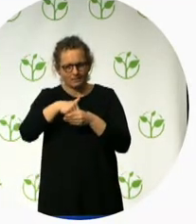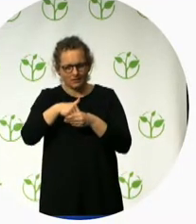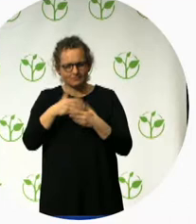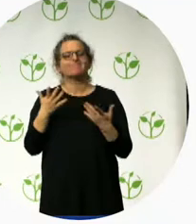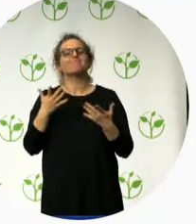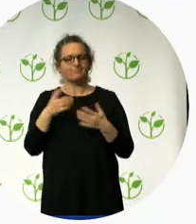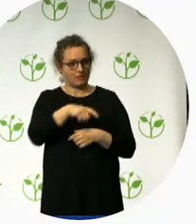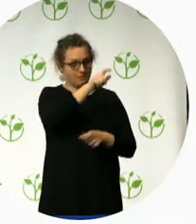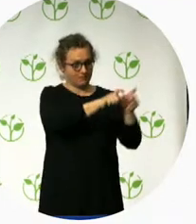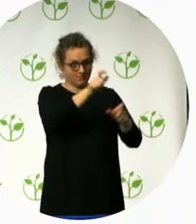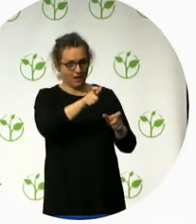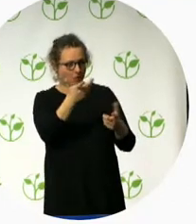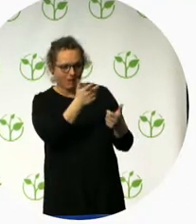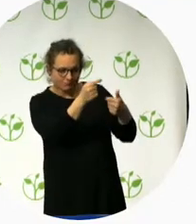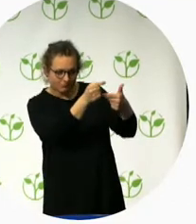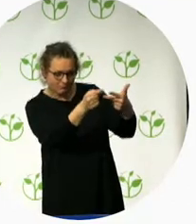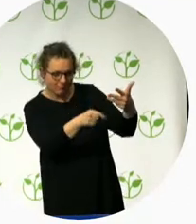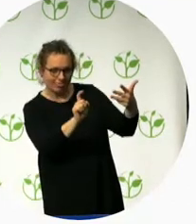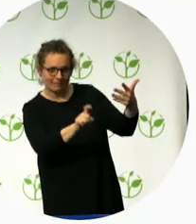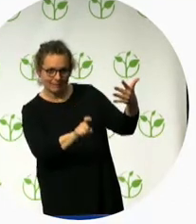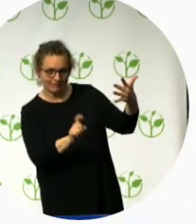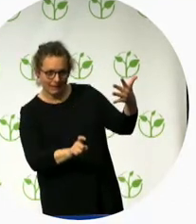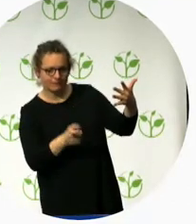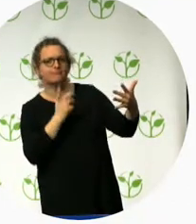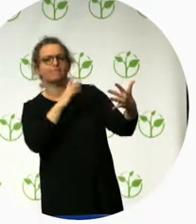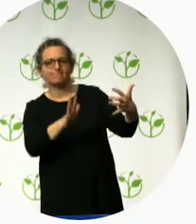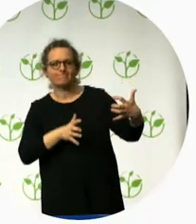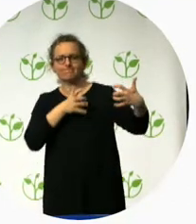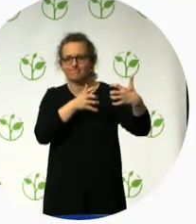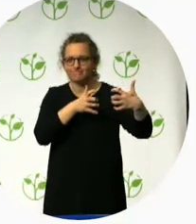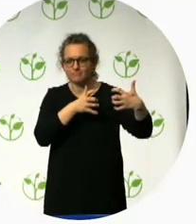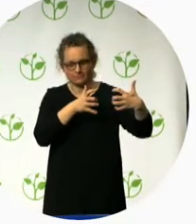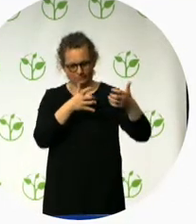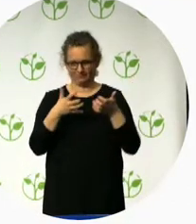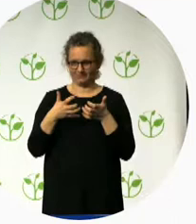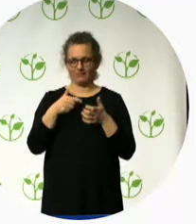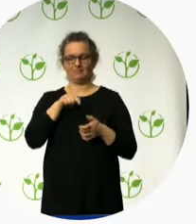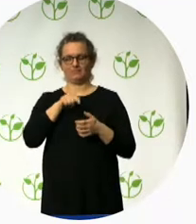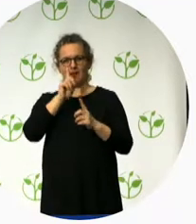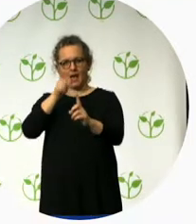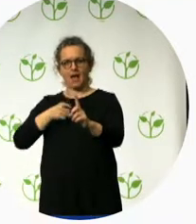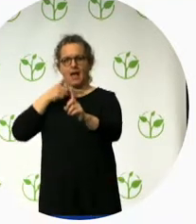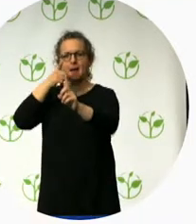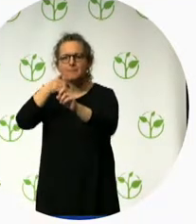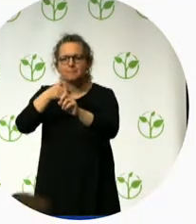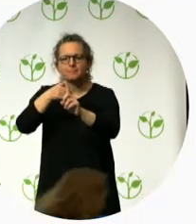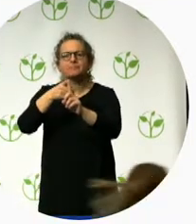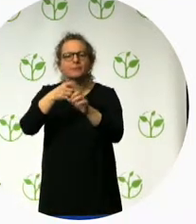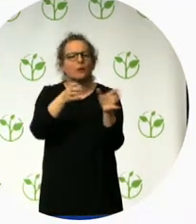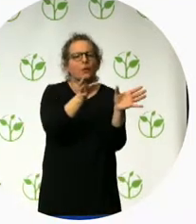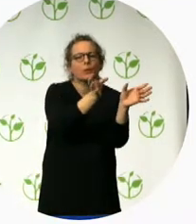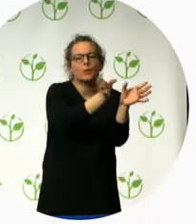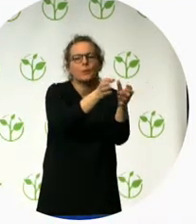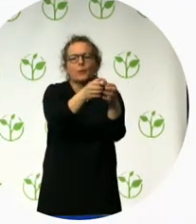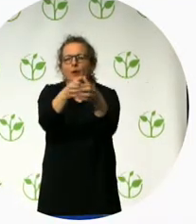a strategy of multi-party, multi-sectoral, multi-donor